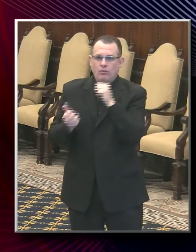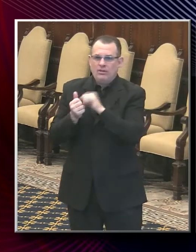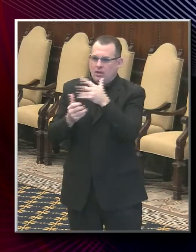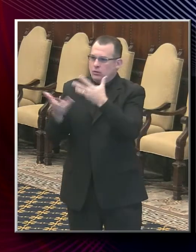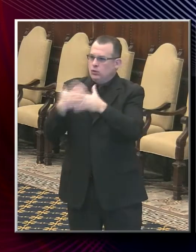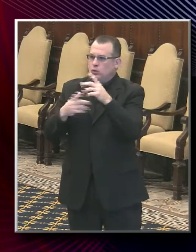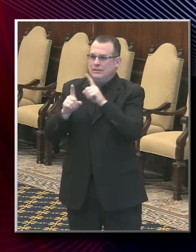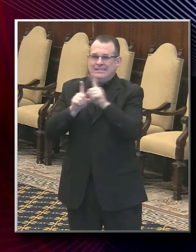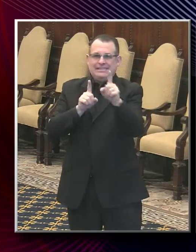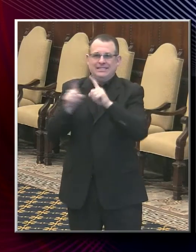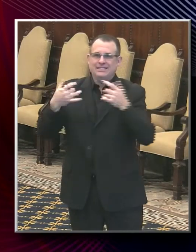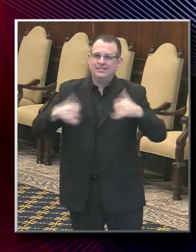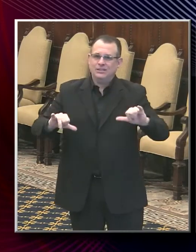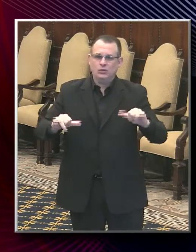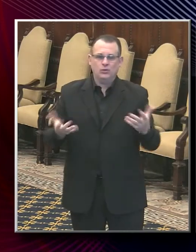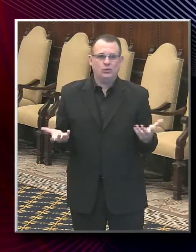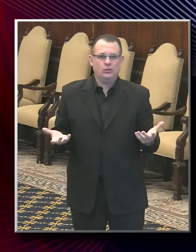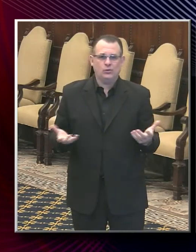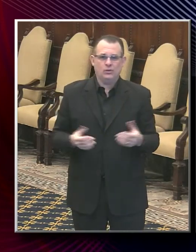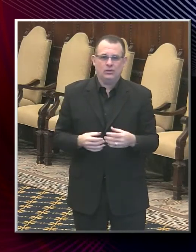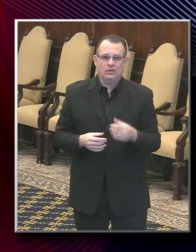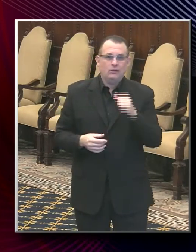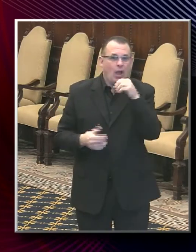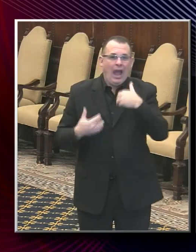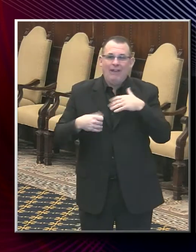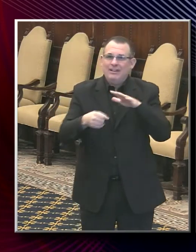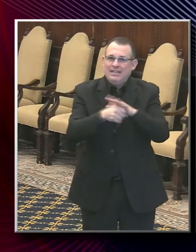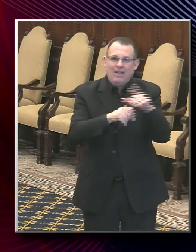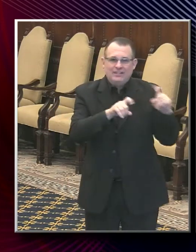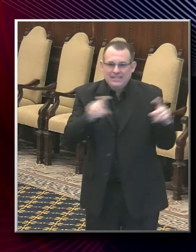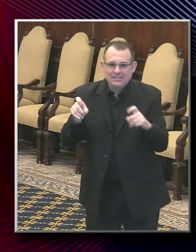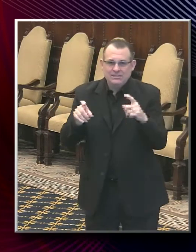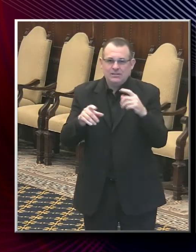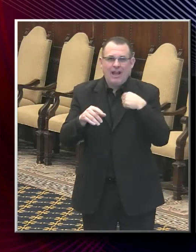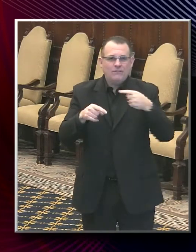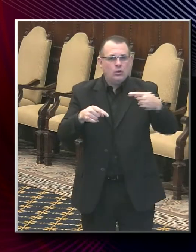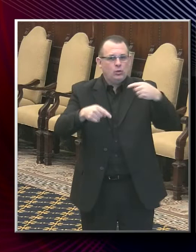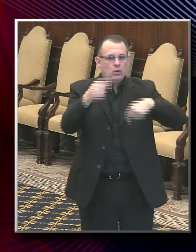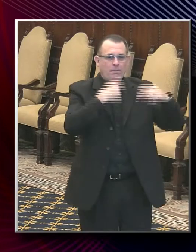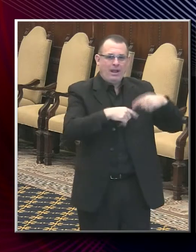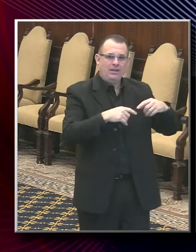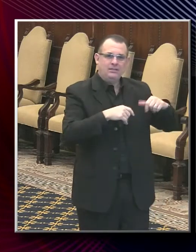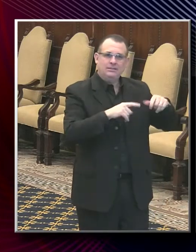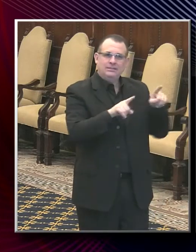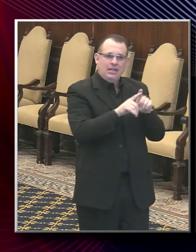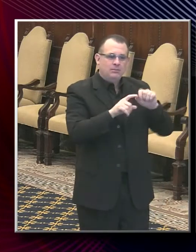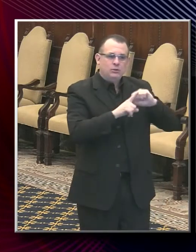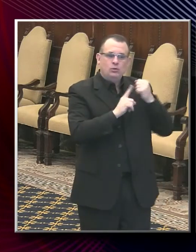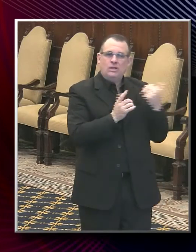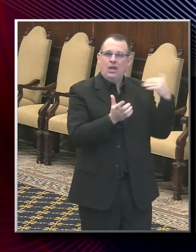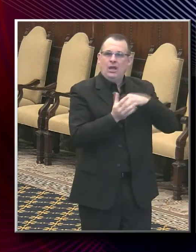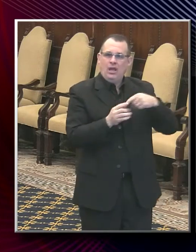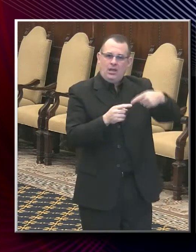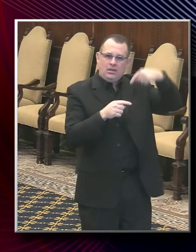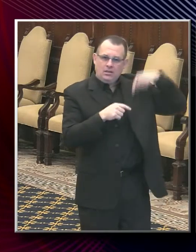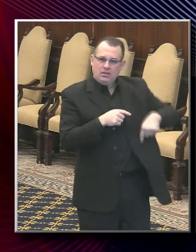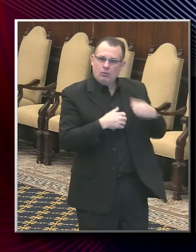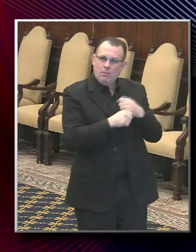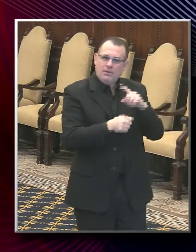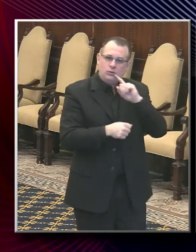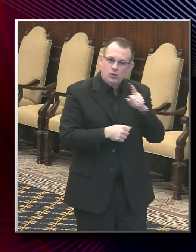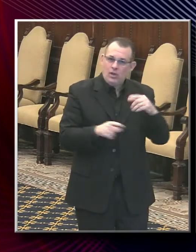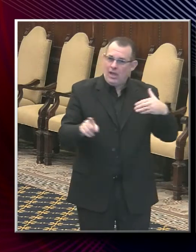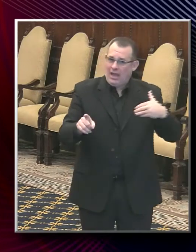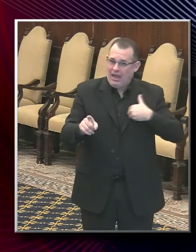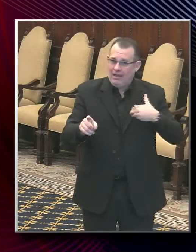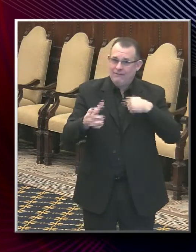we don't get testing available, we're right back in the same boat. We have to be able to quickly identify cases and quickly make sure that those cases don't spread it to others so that we don't have